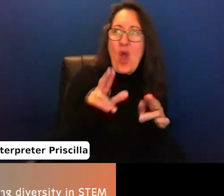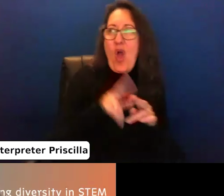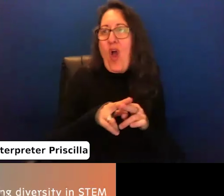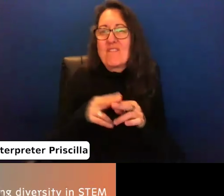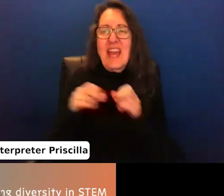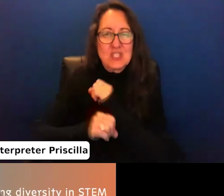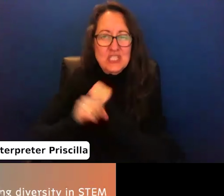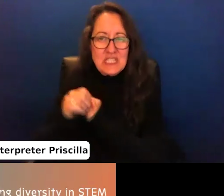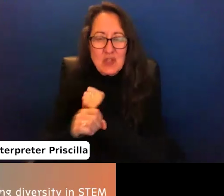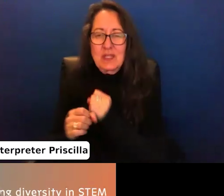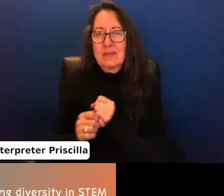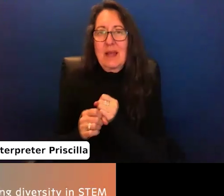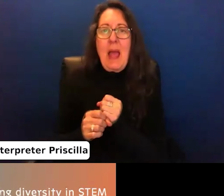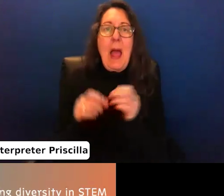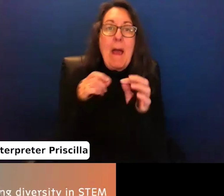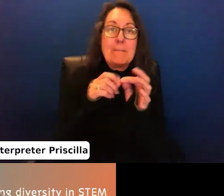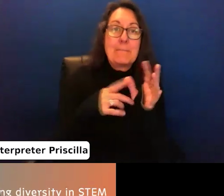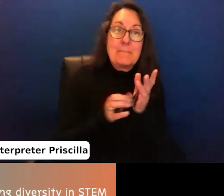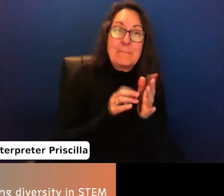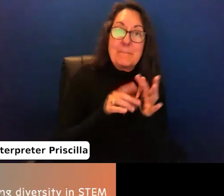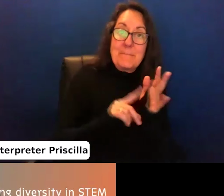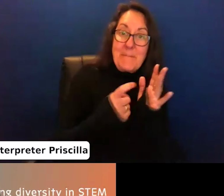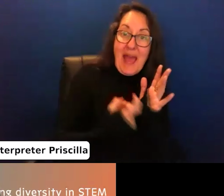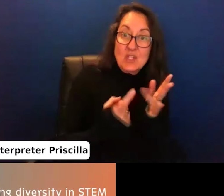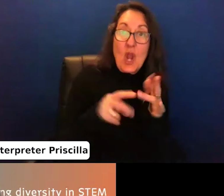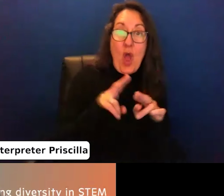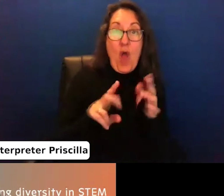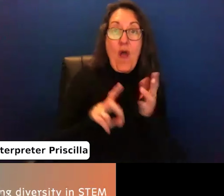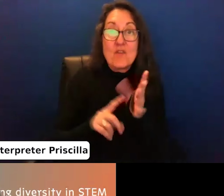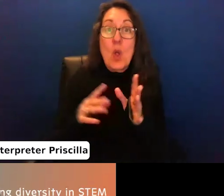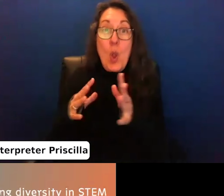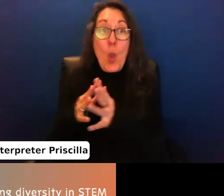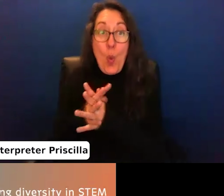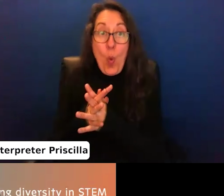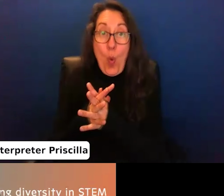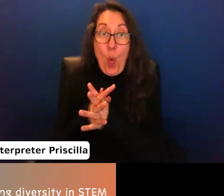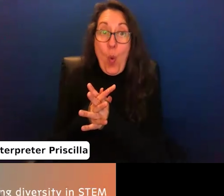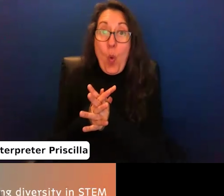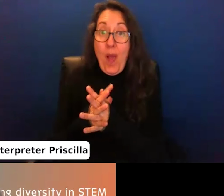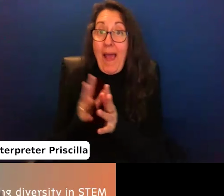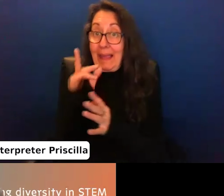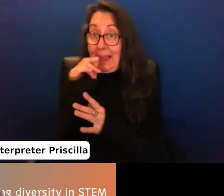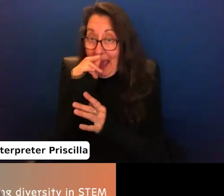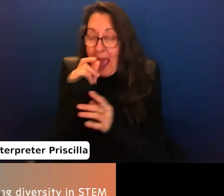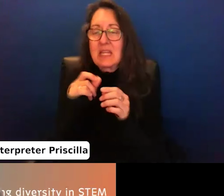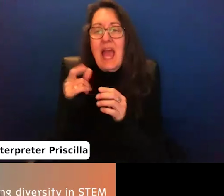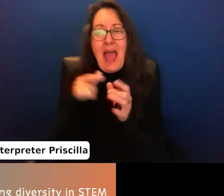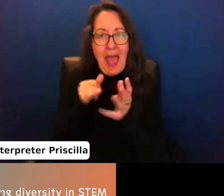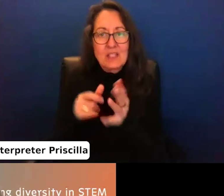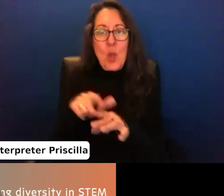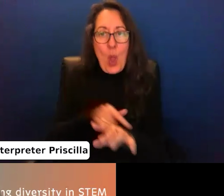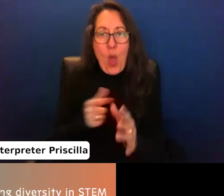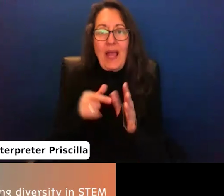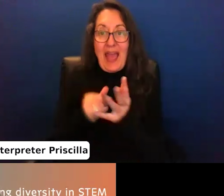eligible, as there is a primary discipline being supported in the STEM area.